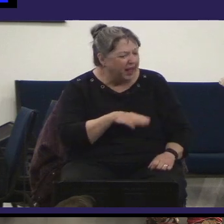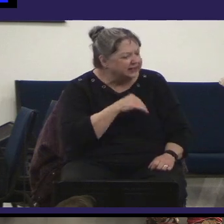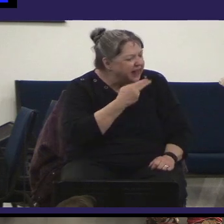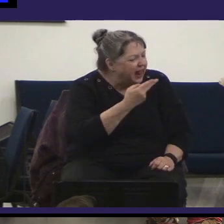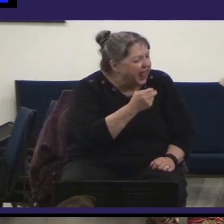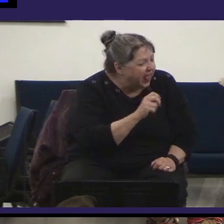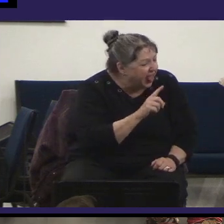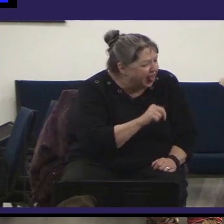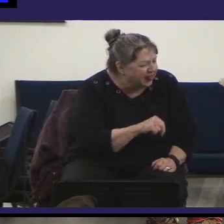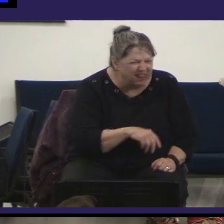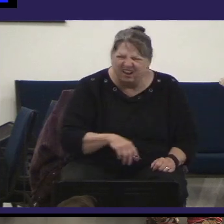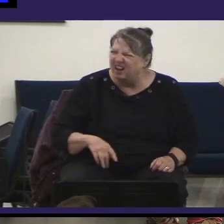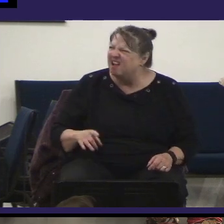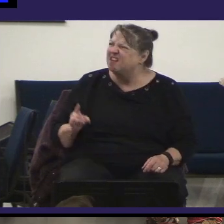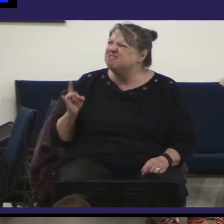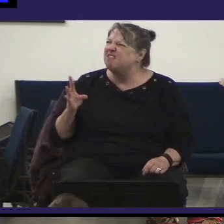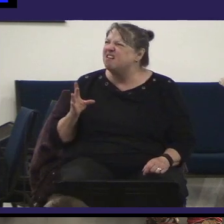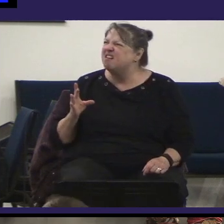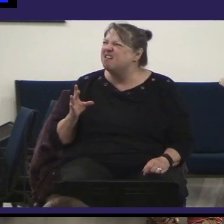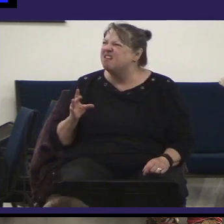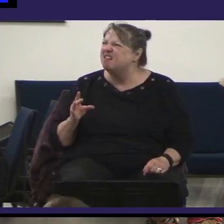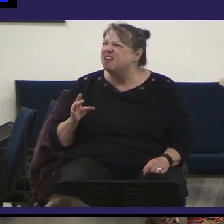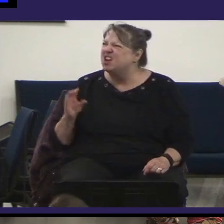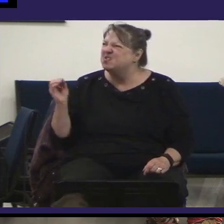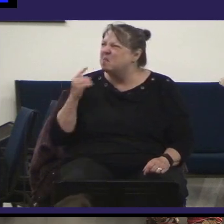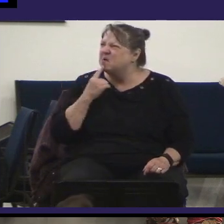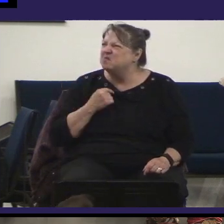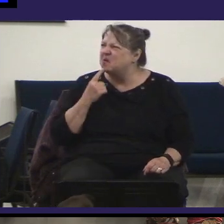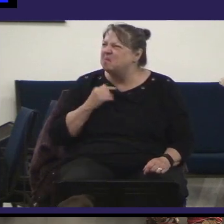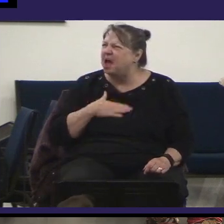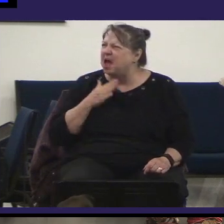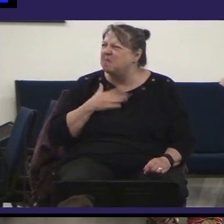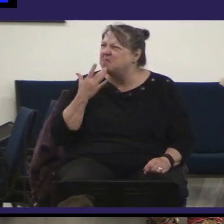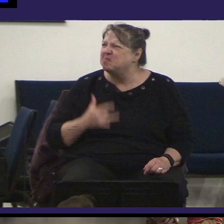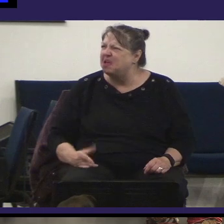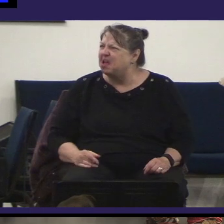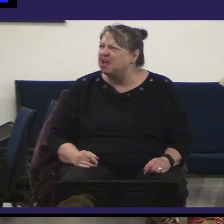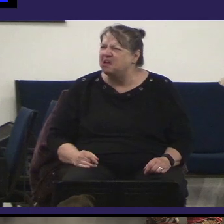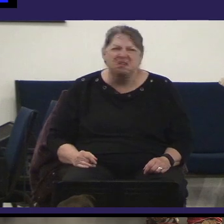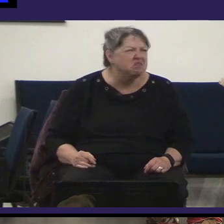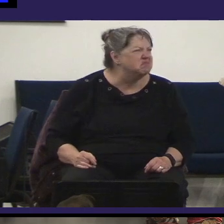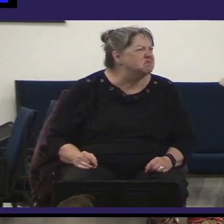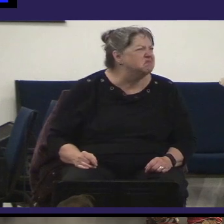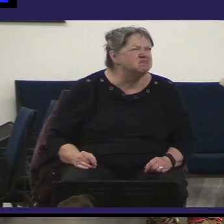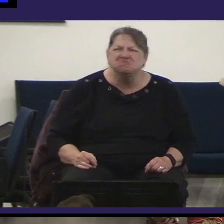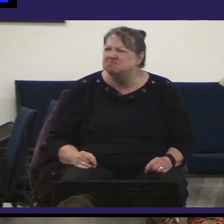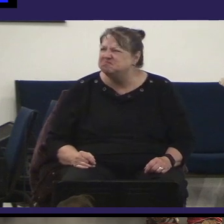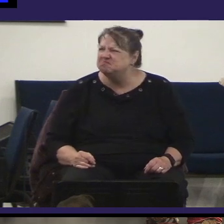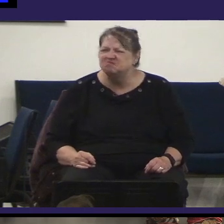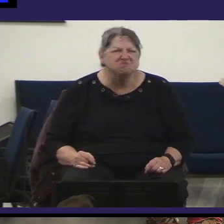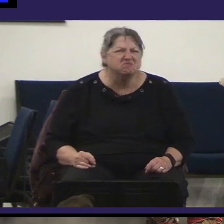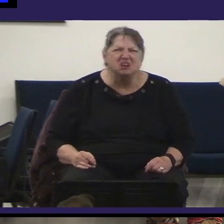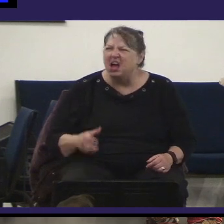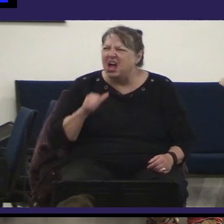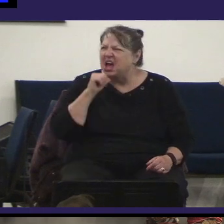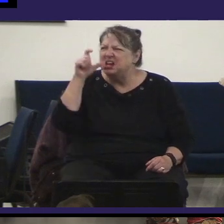doing? Nobody said happy birthday to me. She had moments like this. You know, they didn't give me an extra cookie today or cracker or whatever it was.